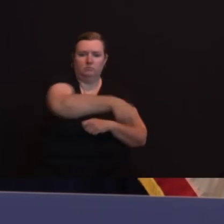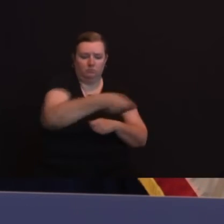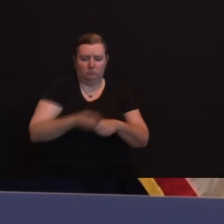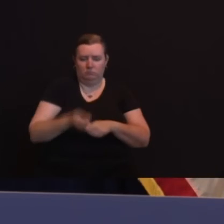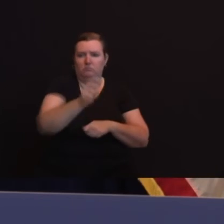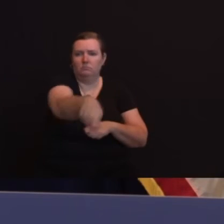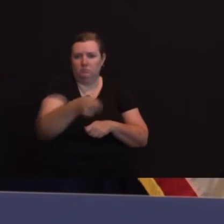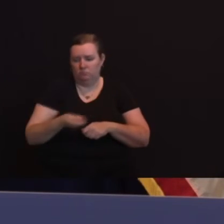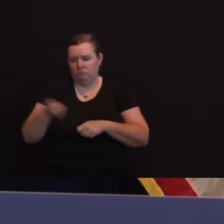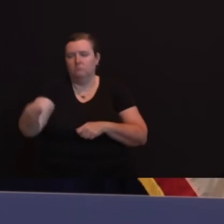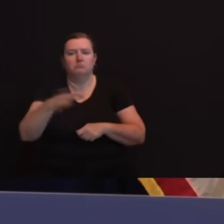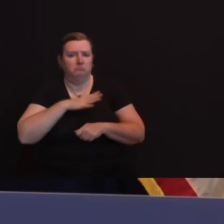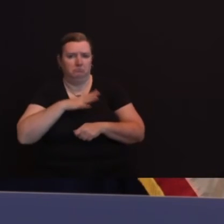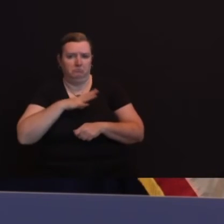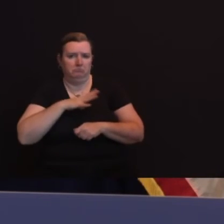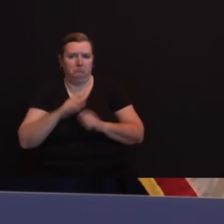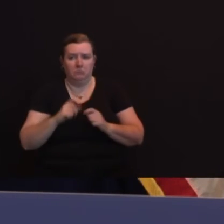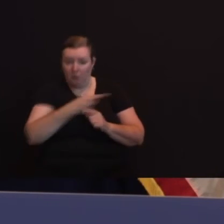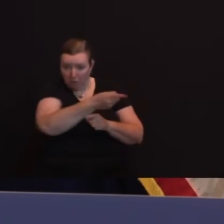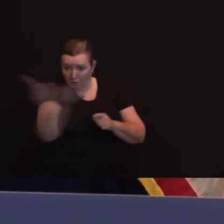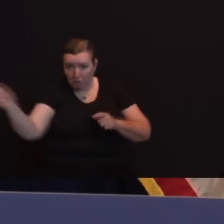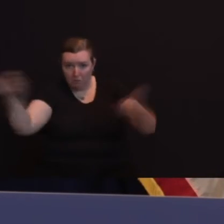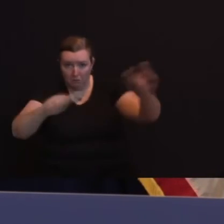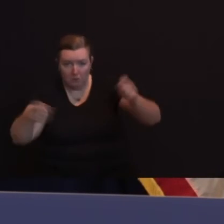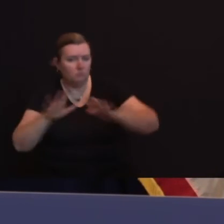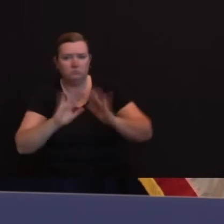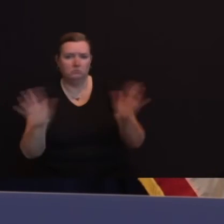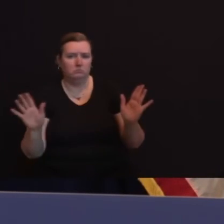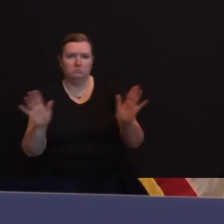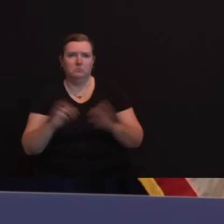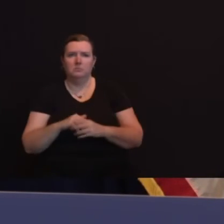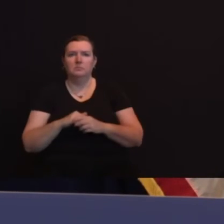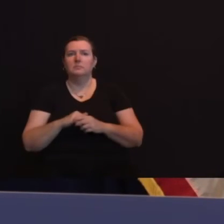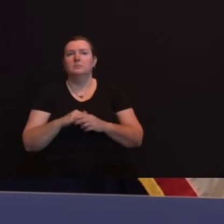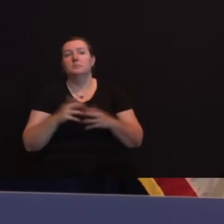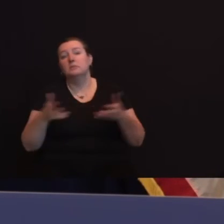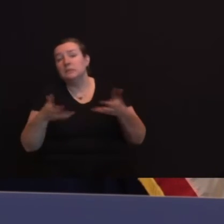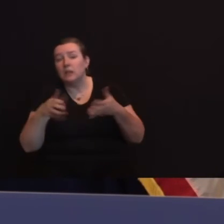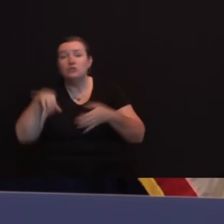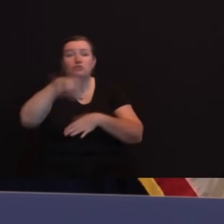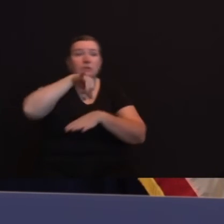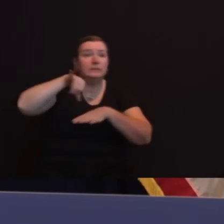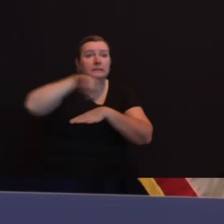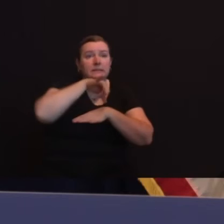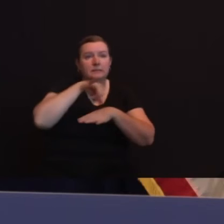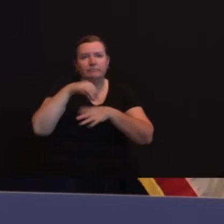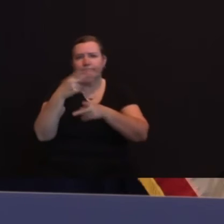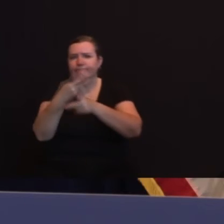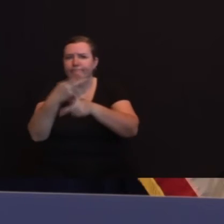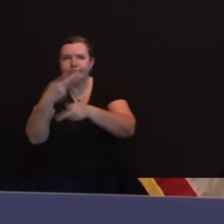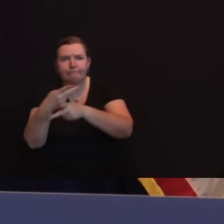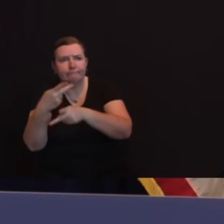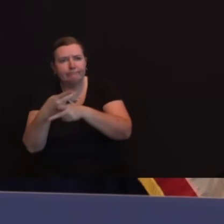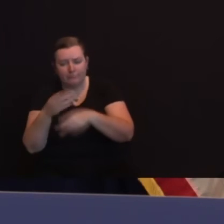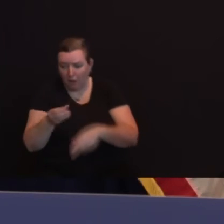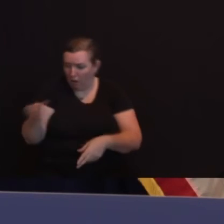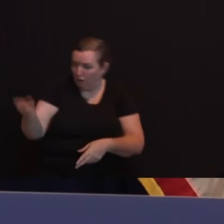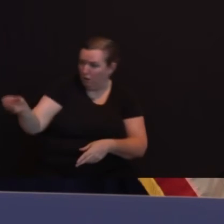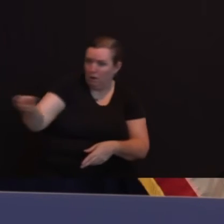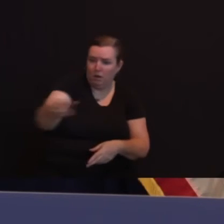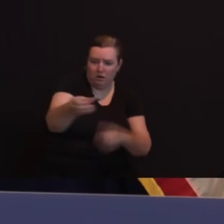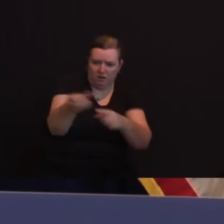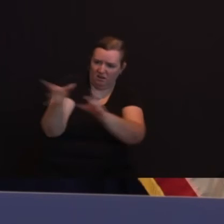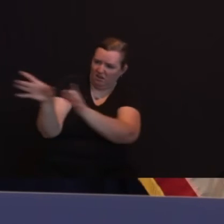or food containers, plates, utensils, and condiments. Encourage guests to